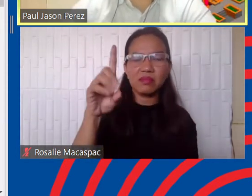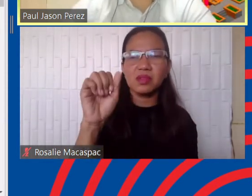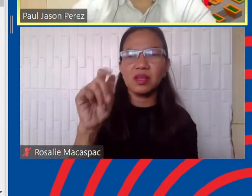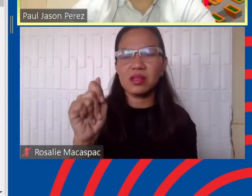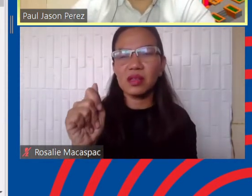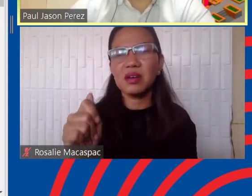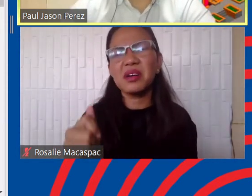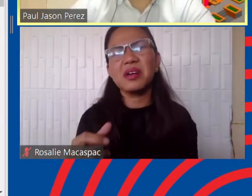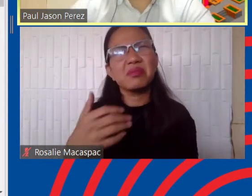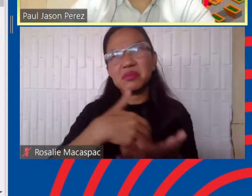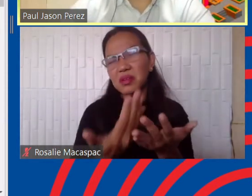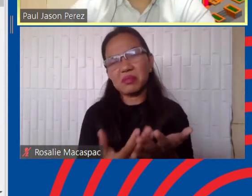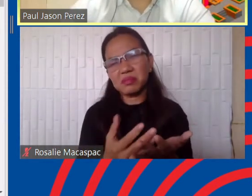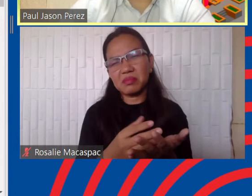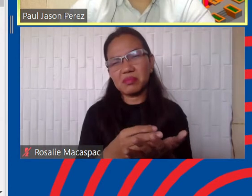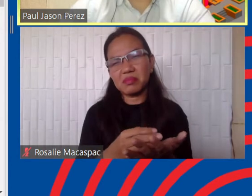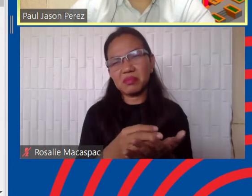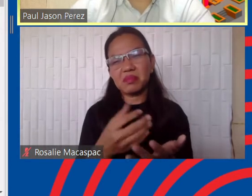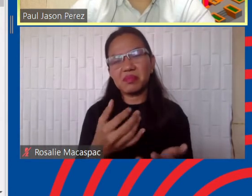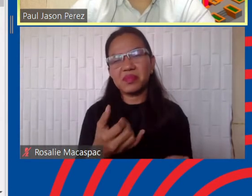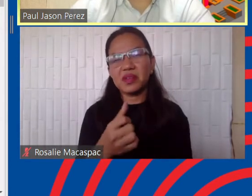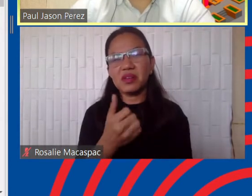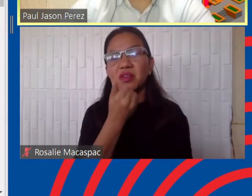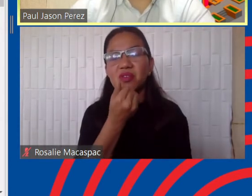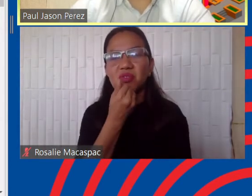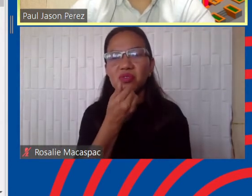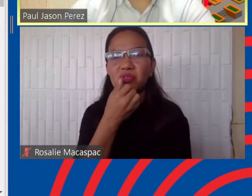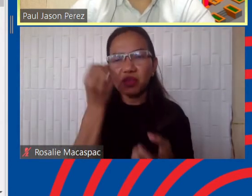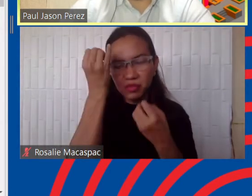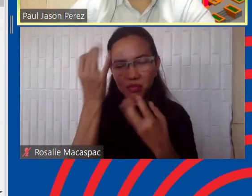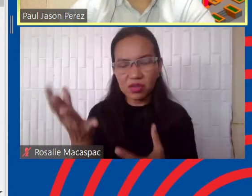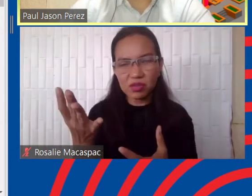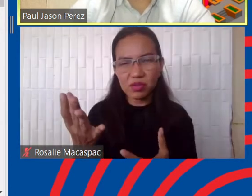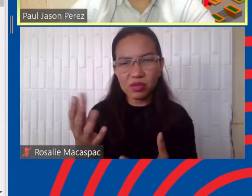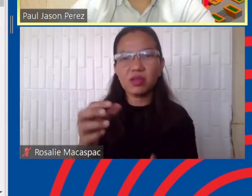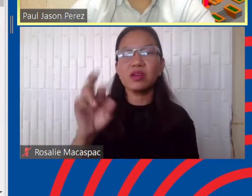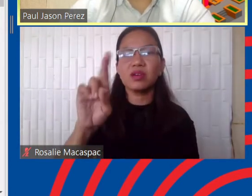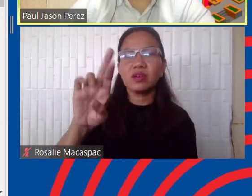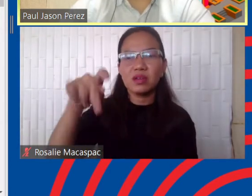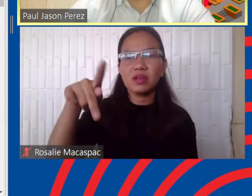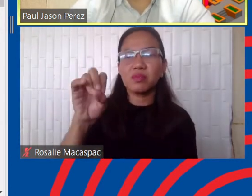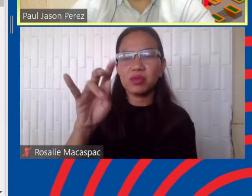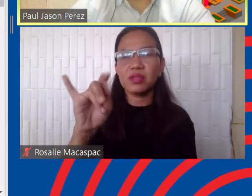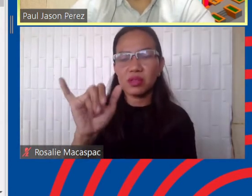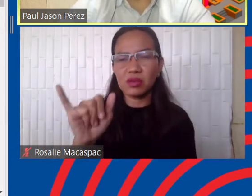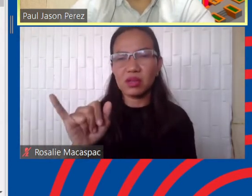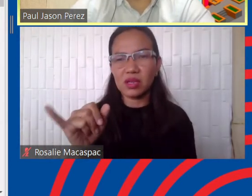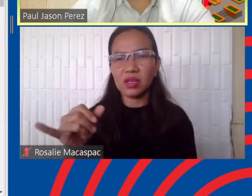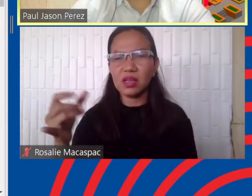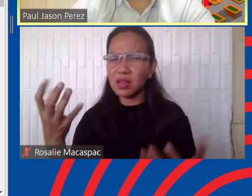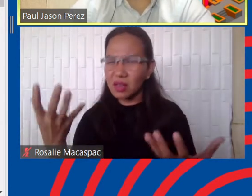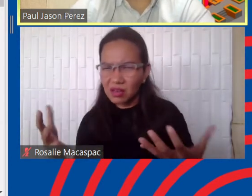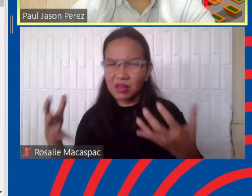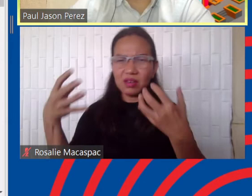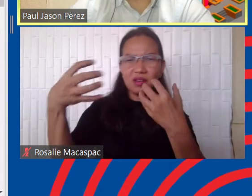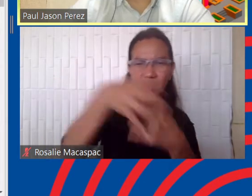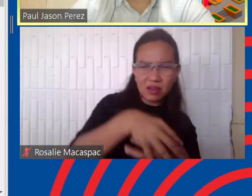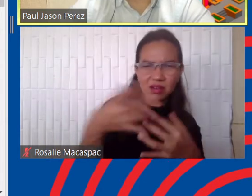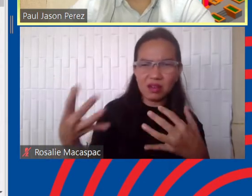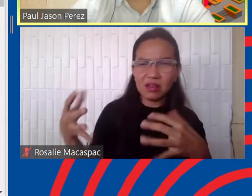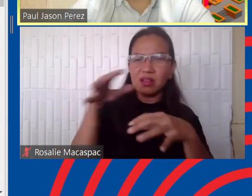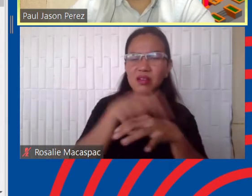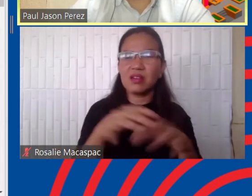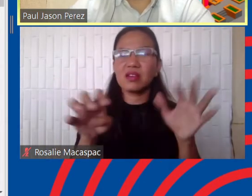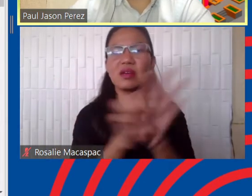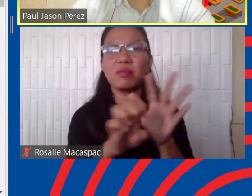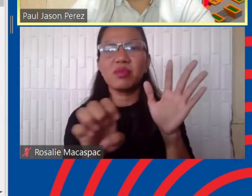misinformation. So some of these data repositories have been vetted already. So for example, you will see